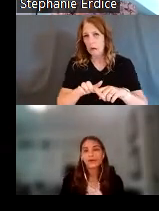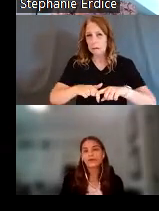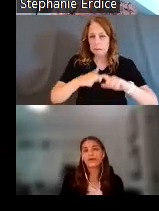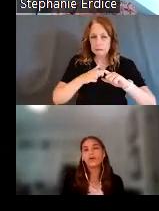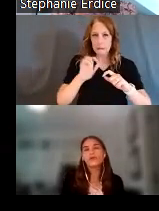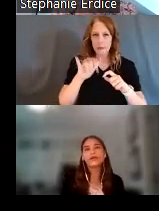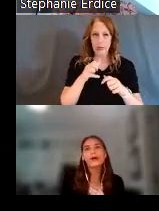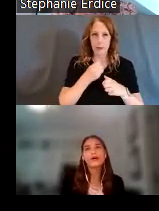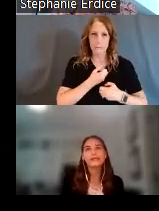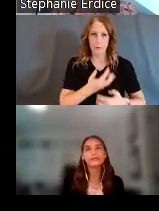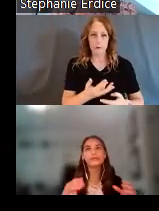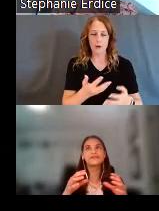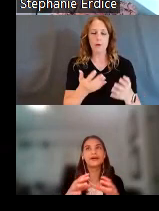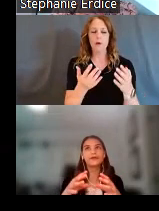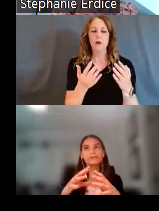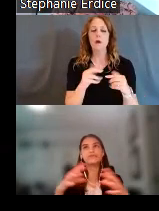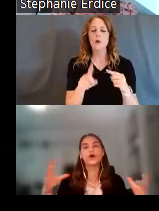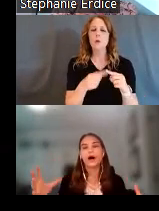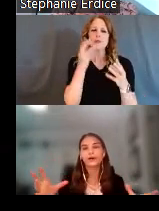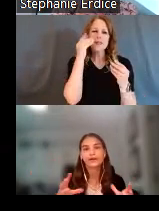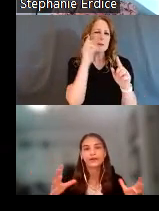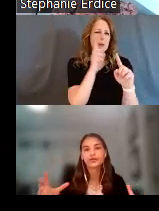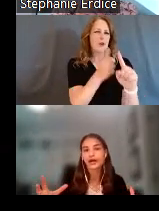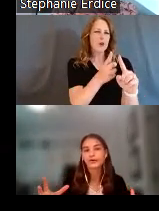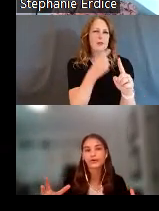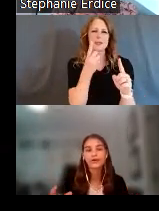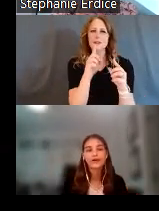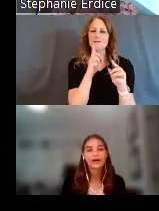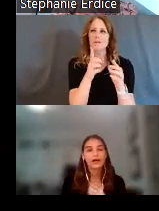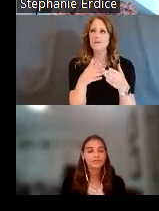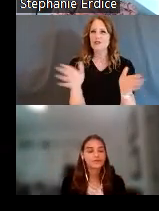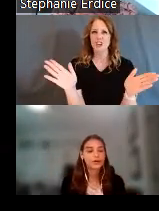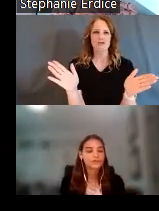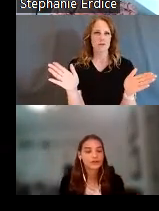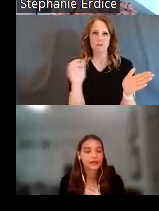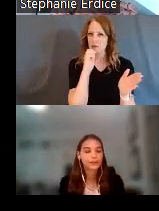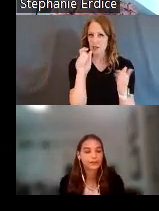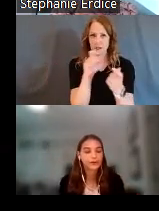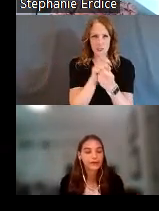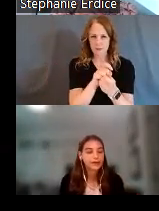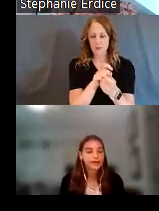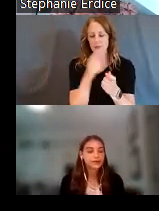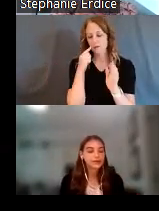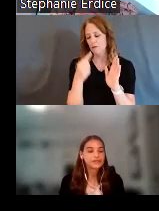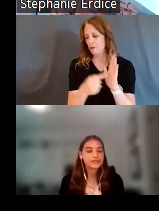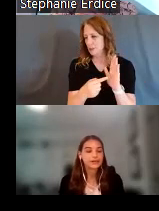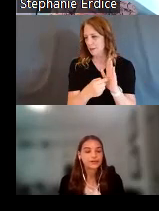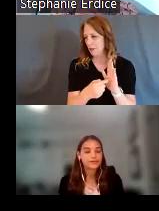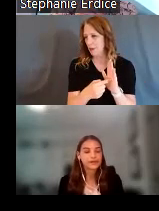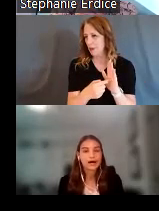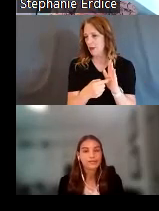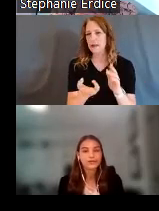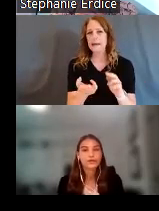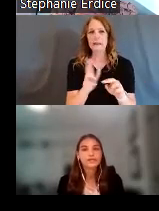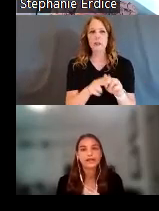And when you think about the goal, think about like something that is very broad or very general. So for example,